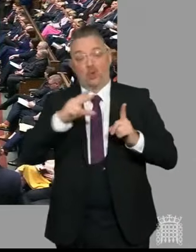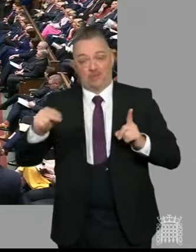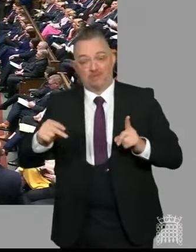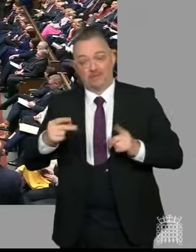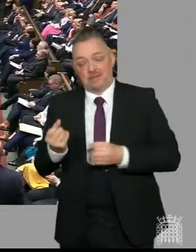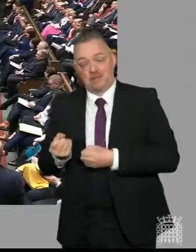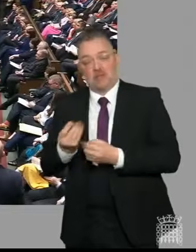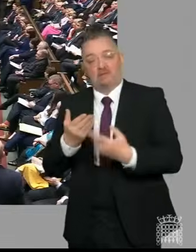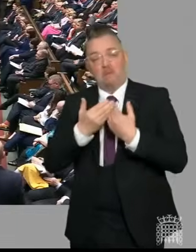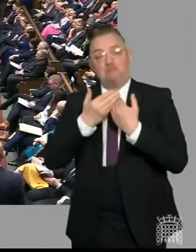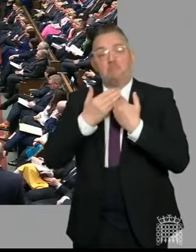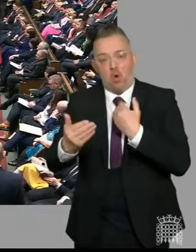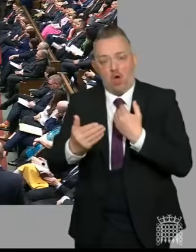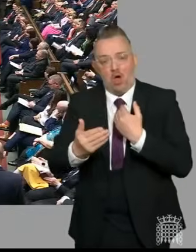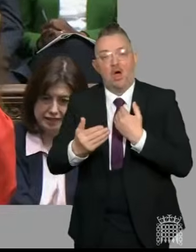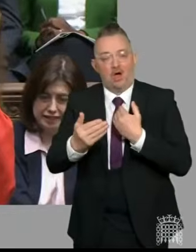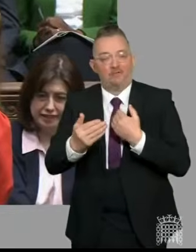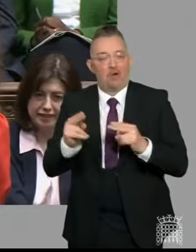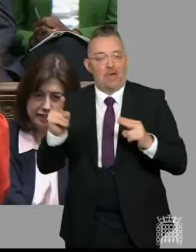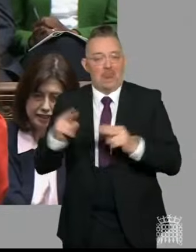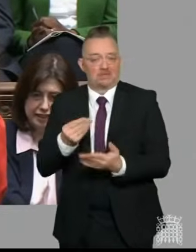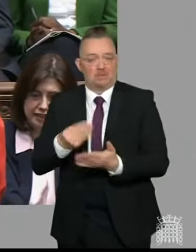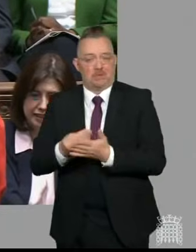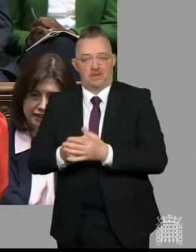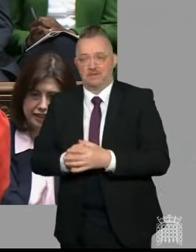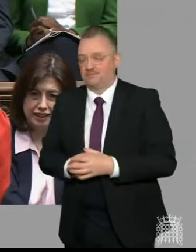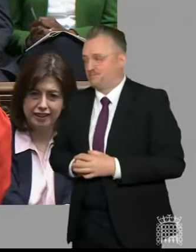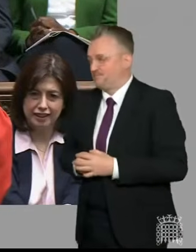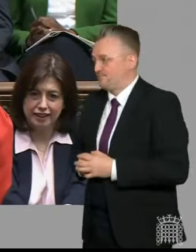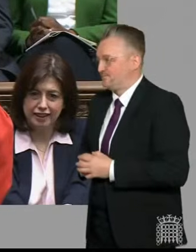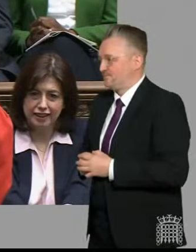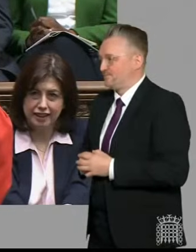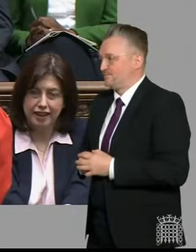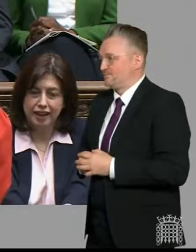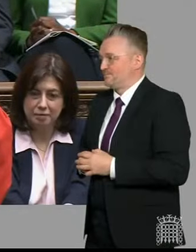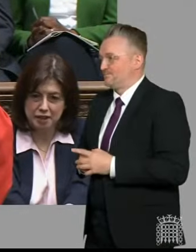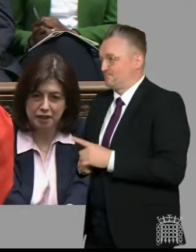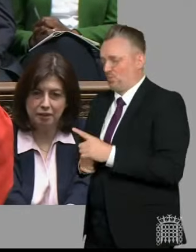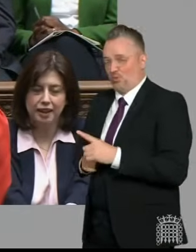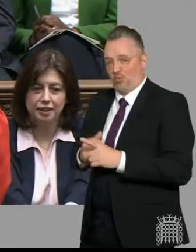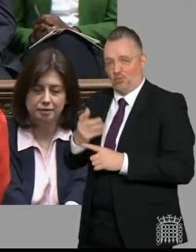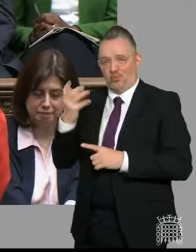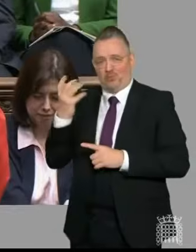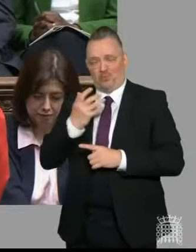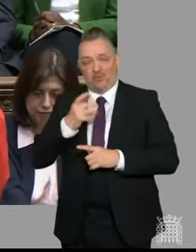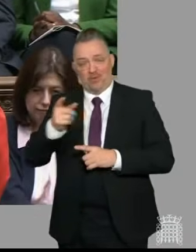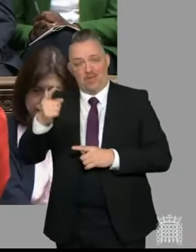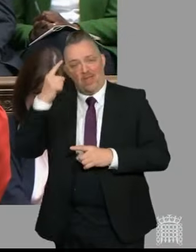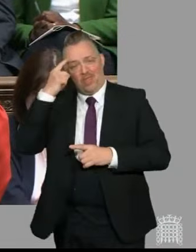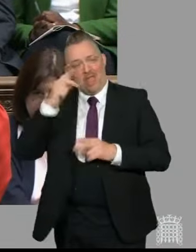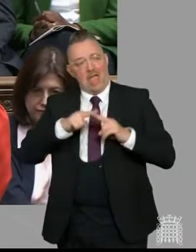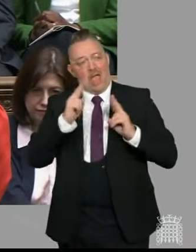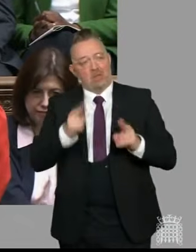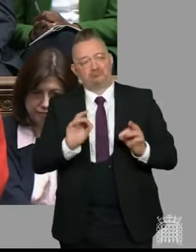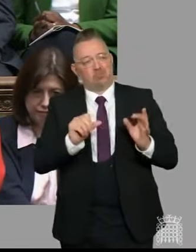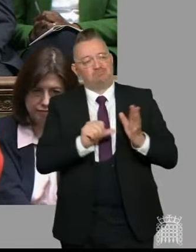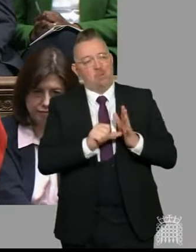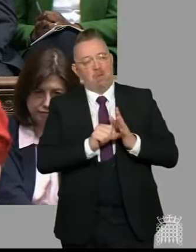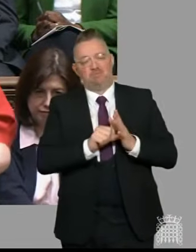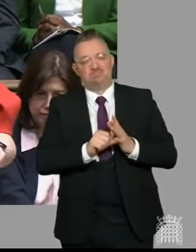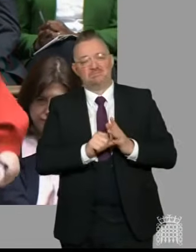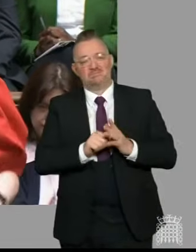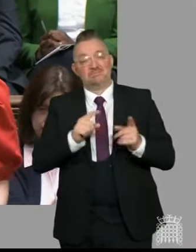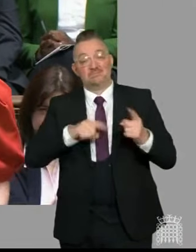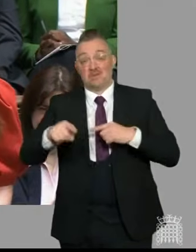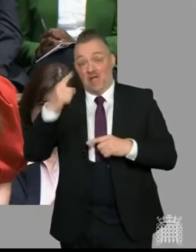Well, Mr Speaker, that's pretty revealing that he thinks that housing isn't an issue for the British people, because I think it really is. And people in glass